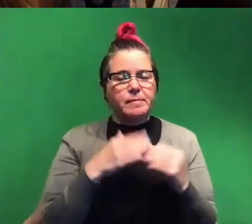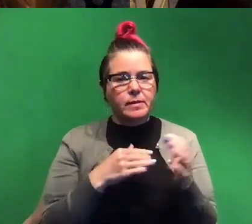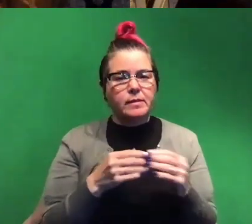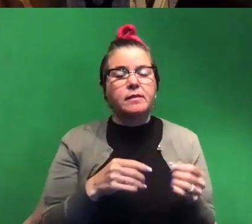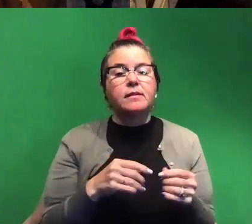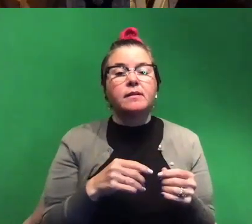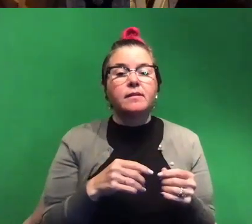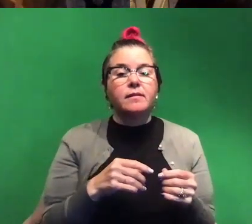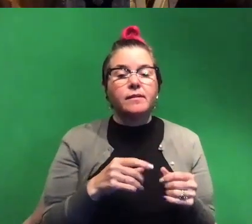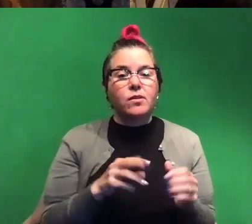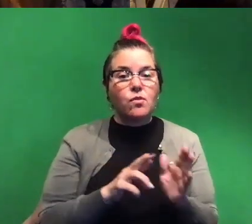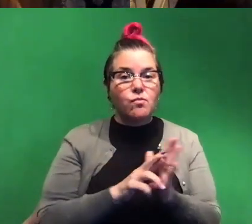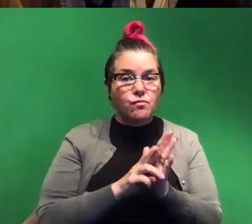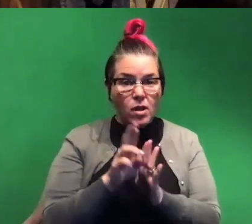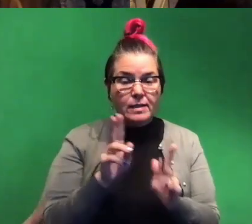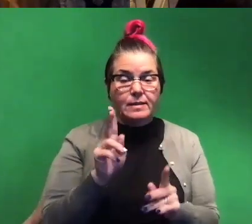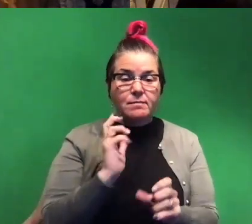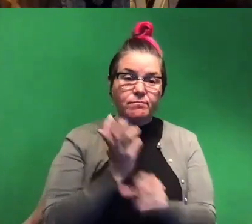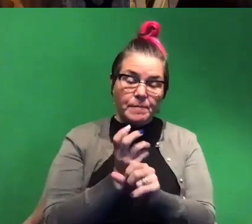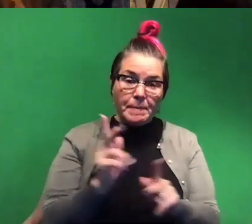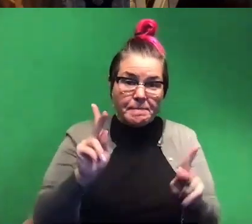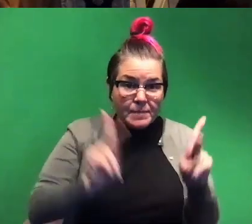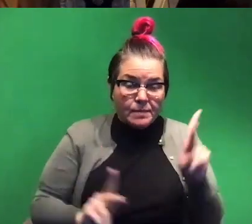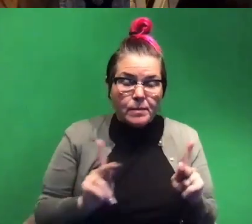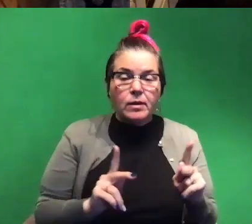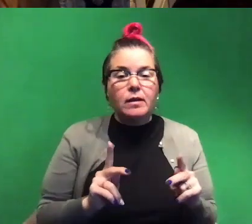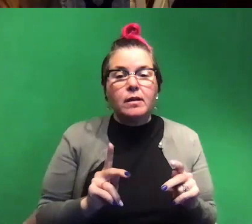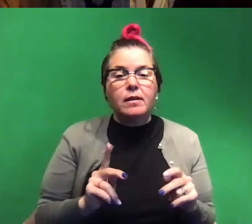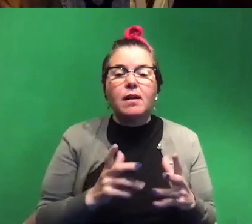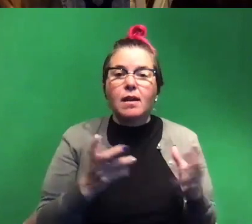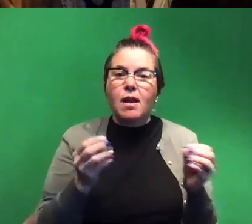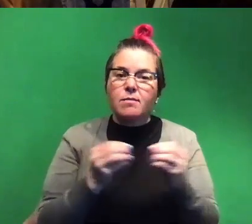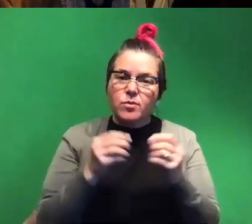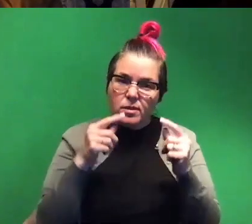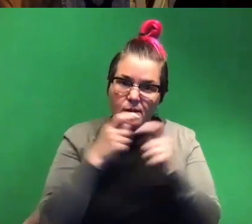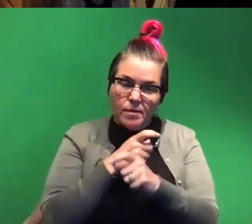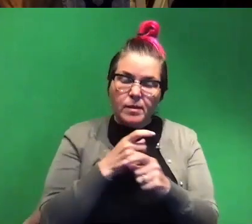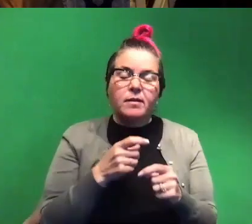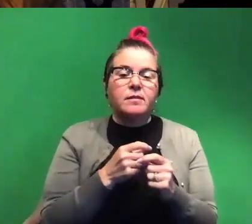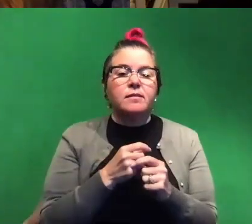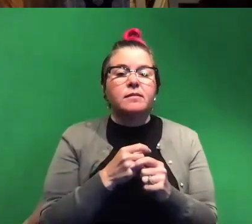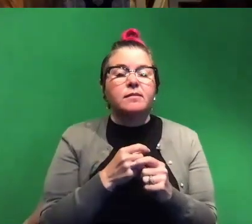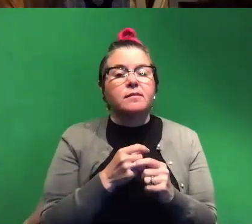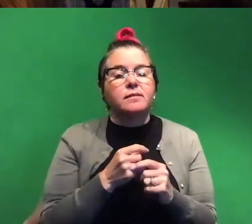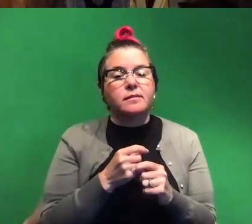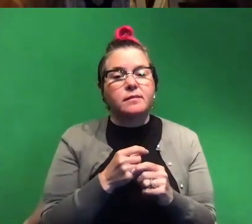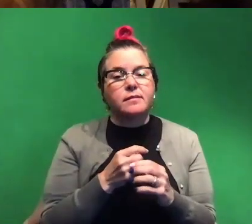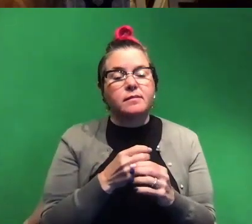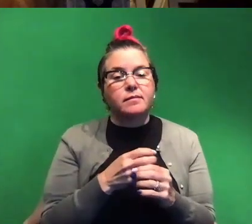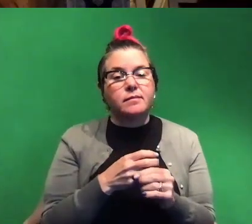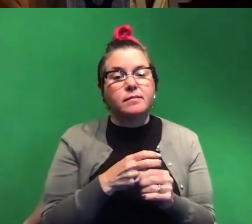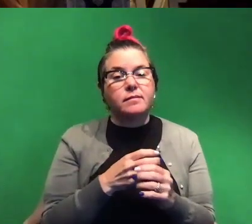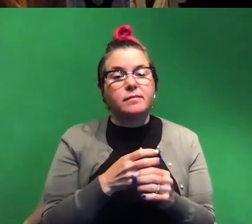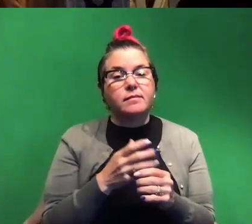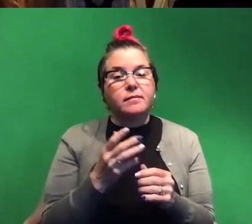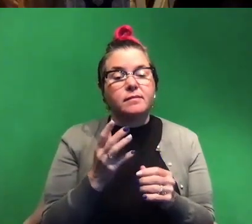talking about the rockets that people are in, that's a lot more complicated because we really